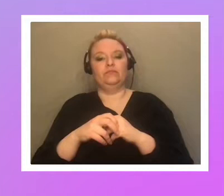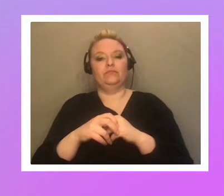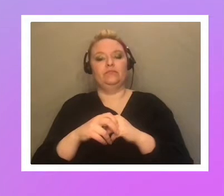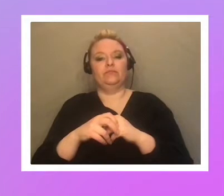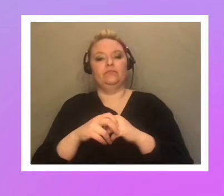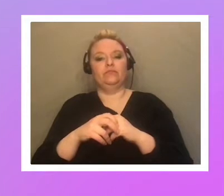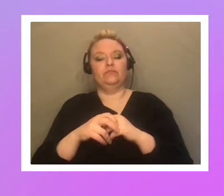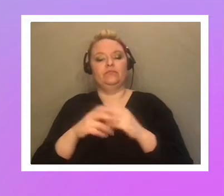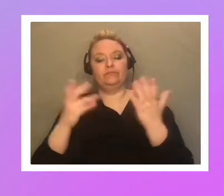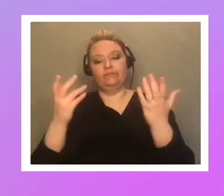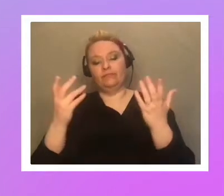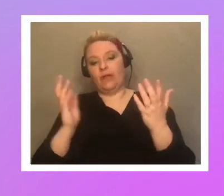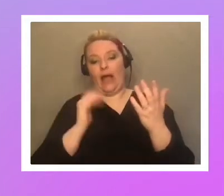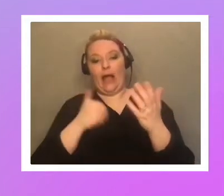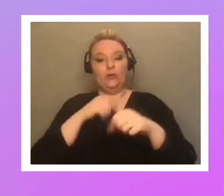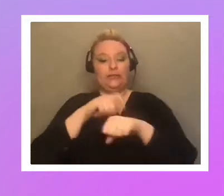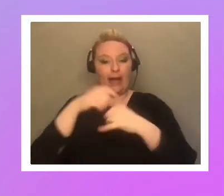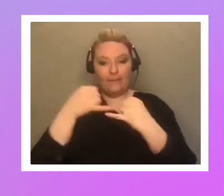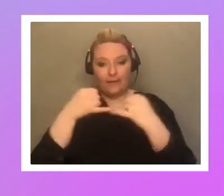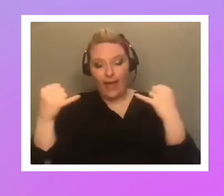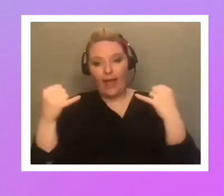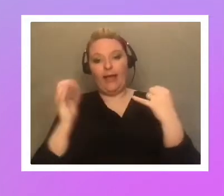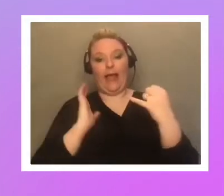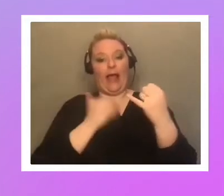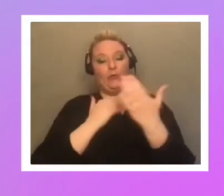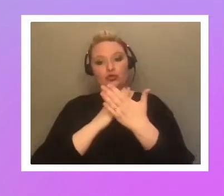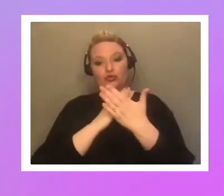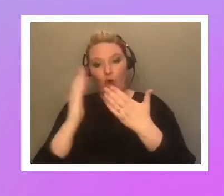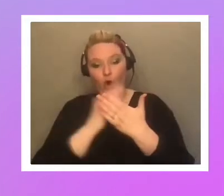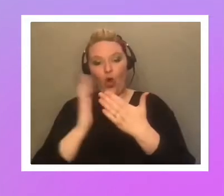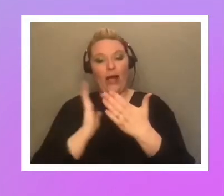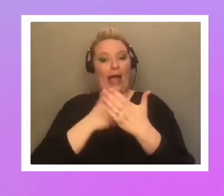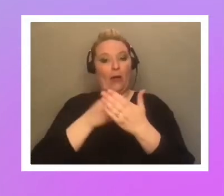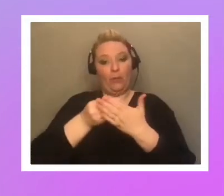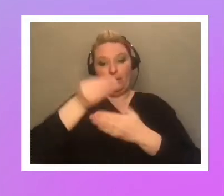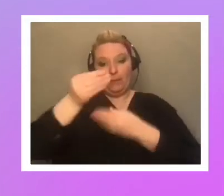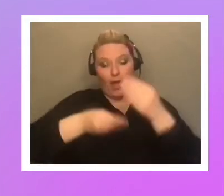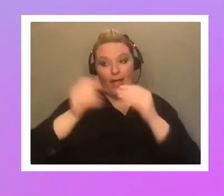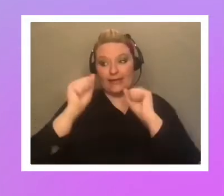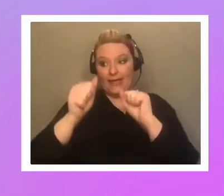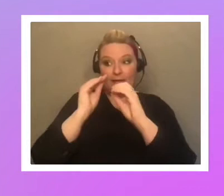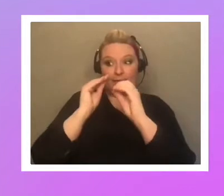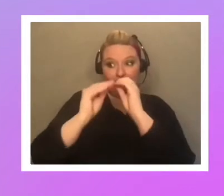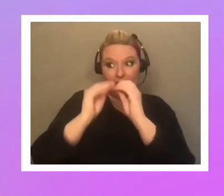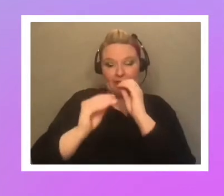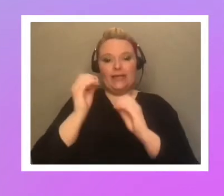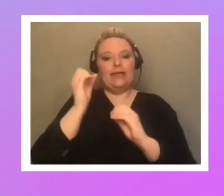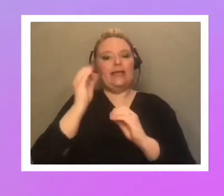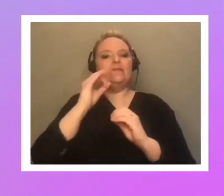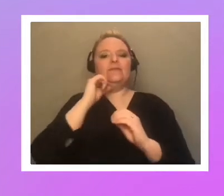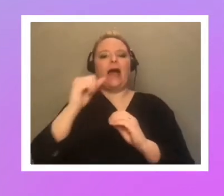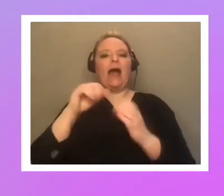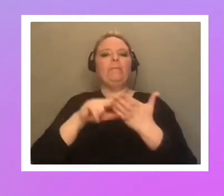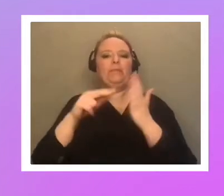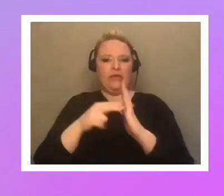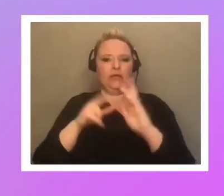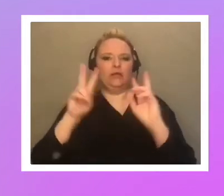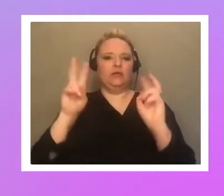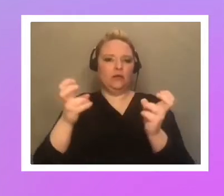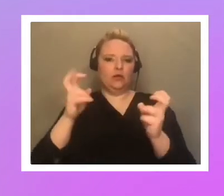and timeline and within budget? If not, you want to flag that as a risk.